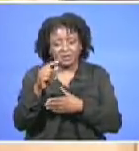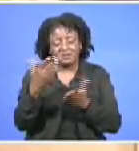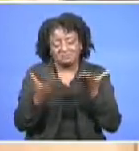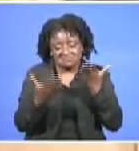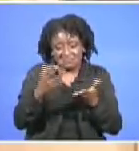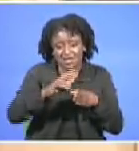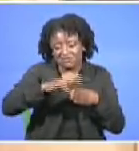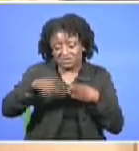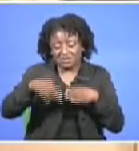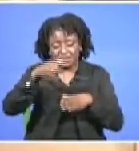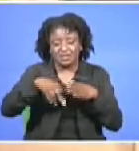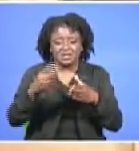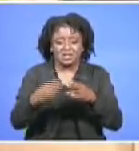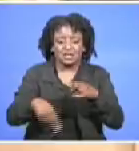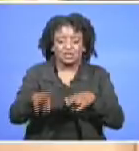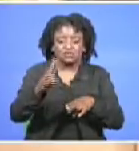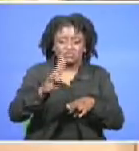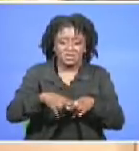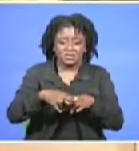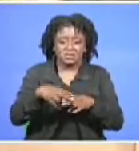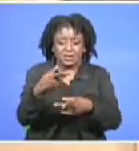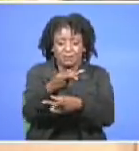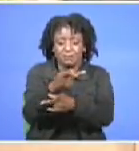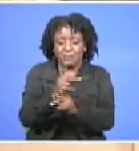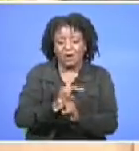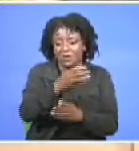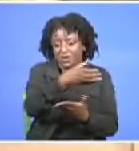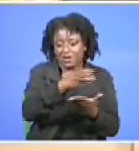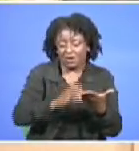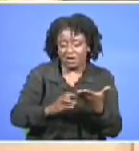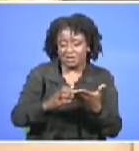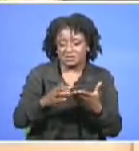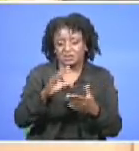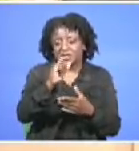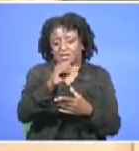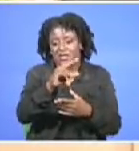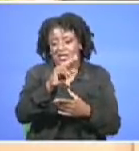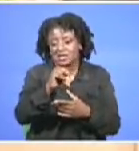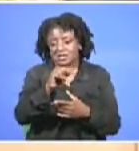in increased borrowing cost in terms of interest rates.